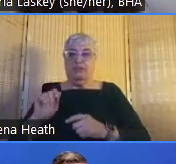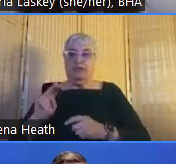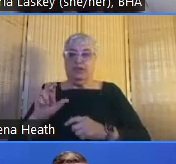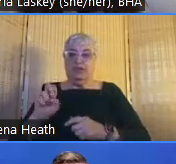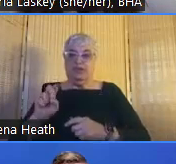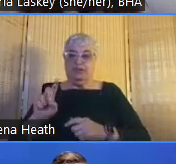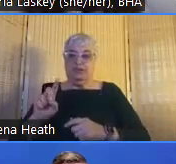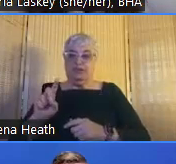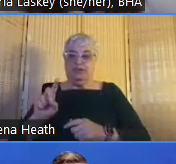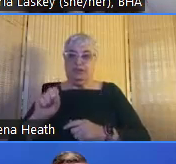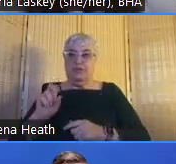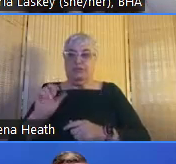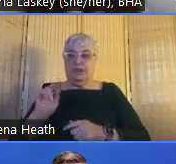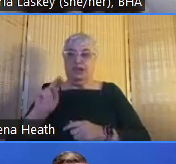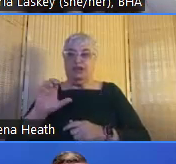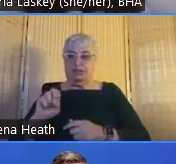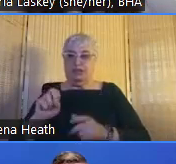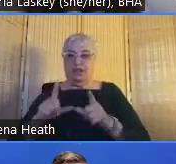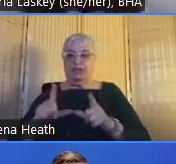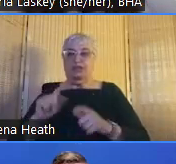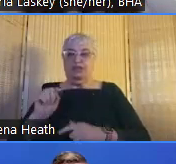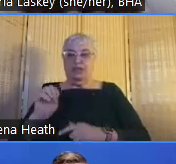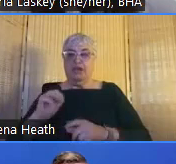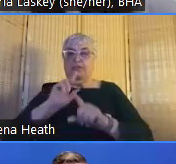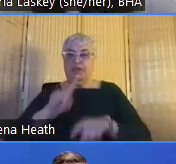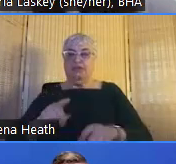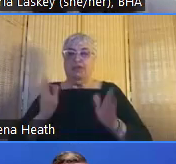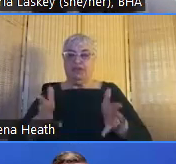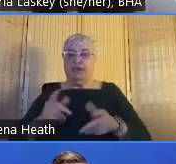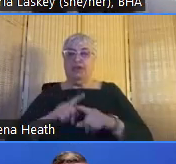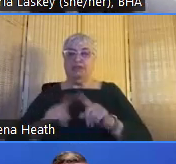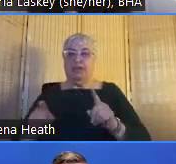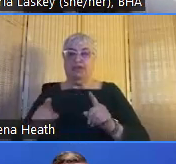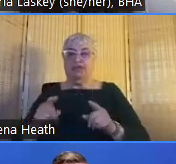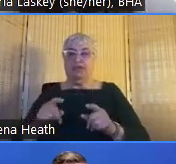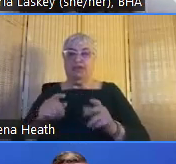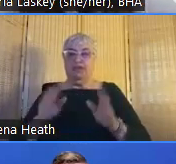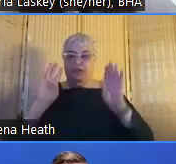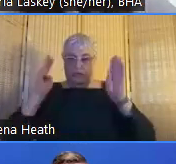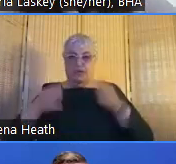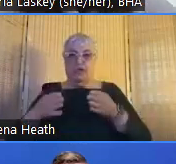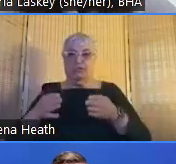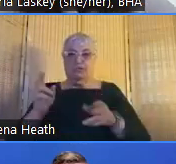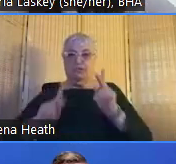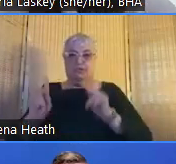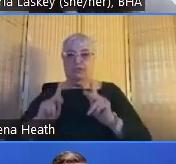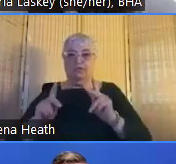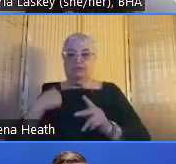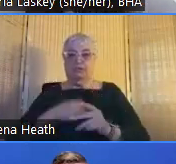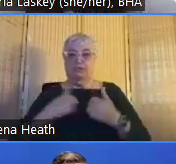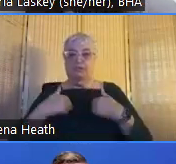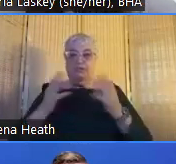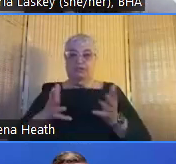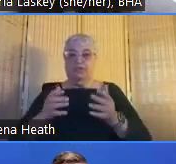the practitioners. Tom did answer that in the chat, but just to draw everyone's attention to it, since we had a lot of